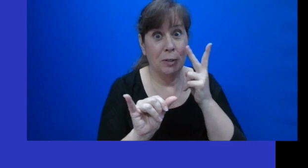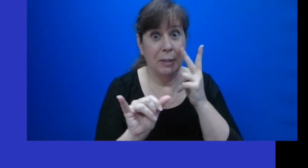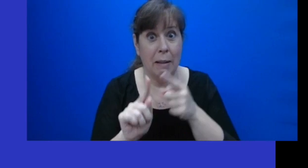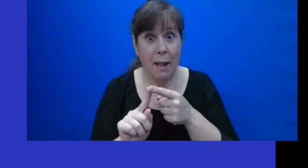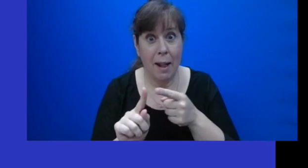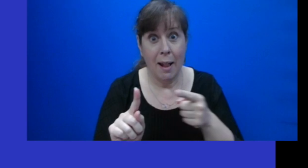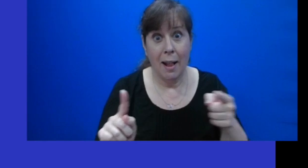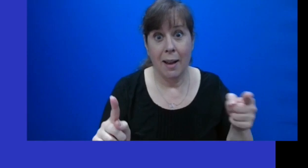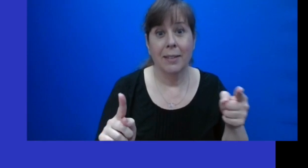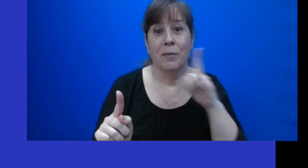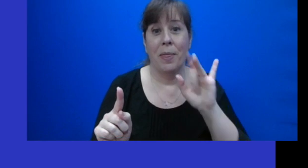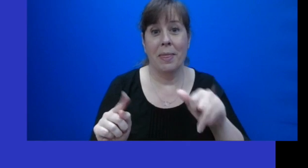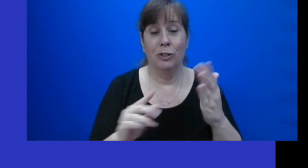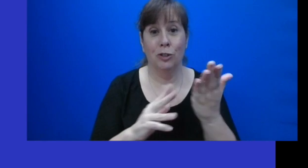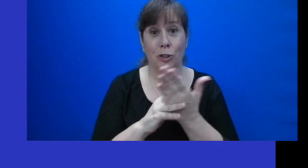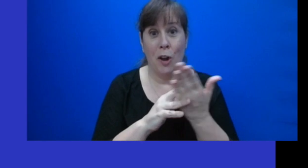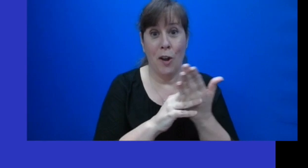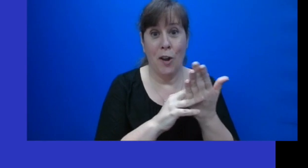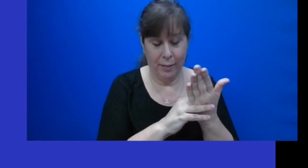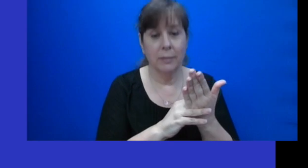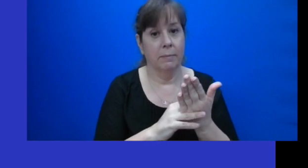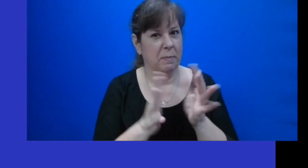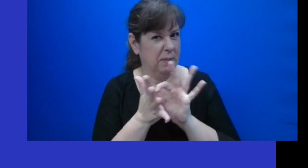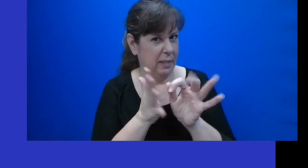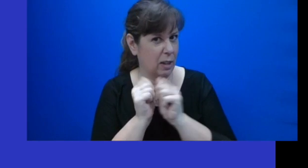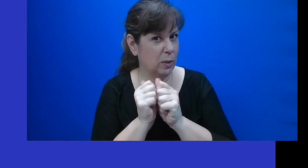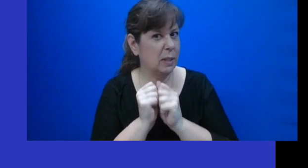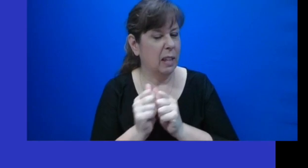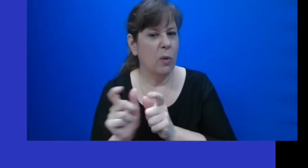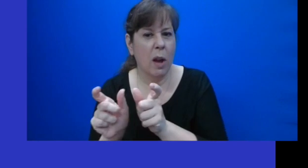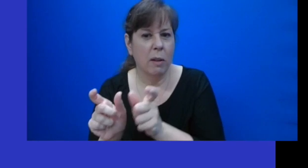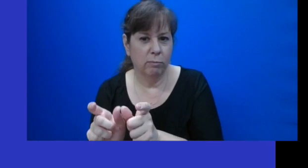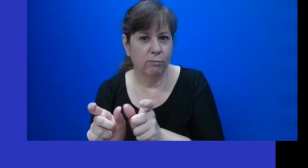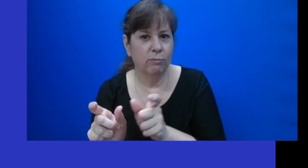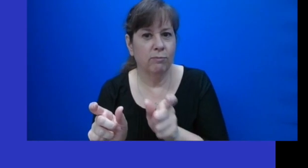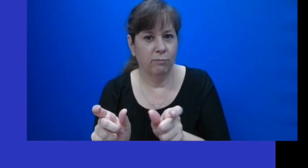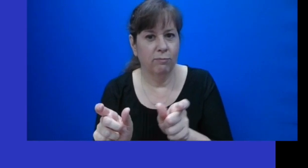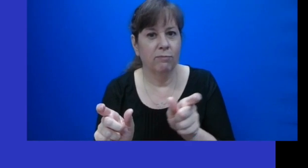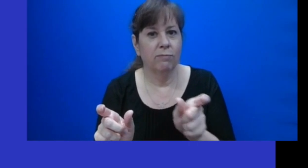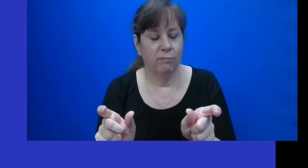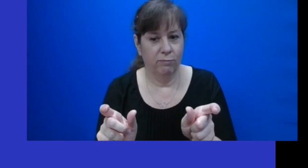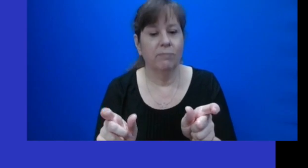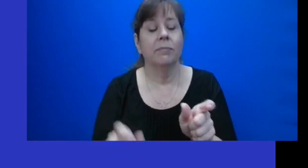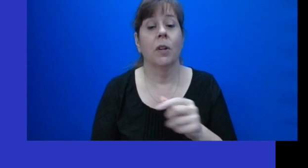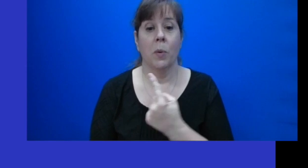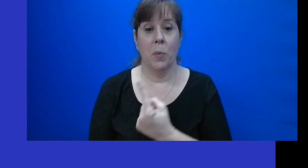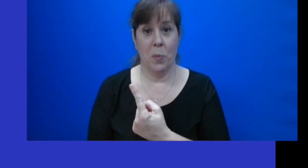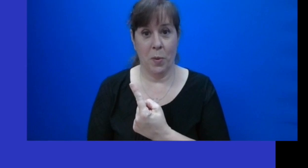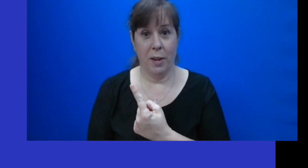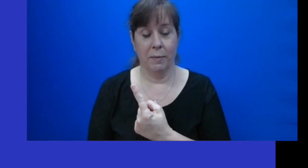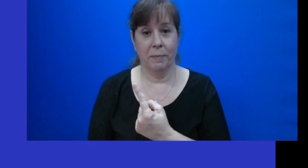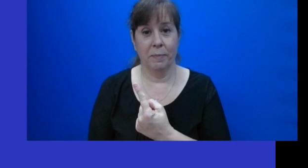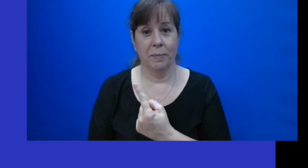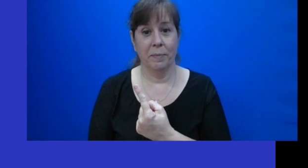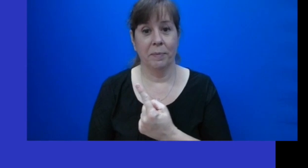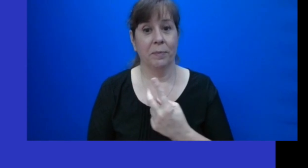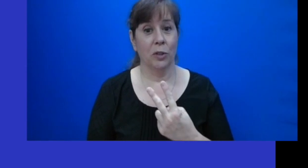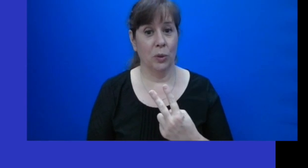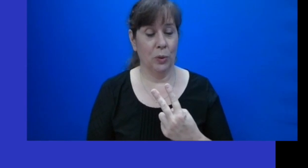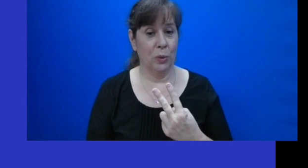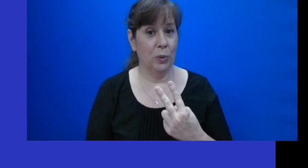shark. Count with me while I line up my squares. 1,